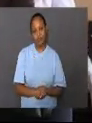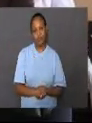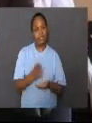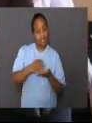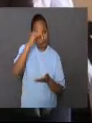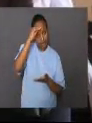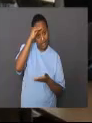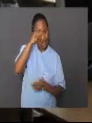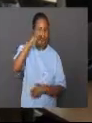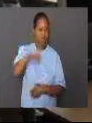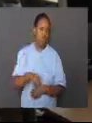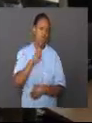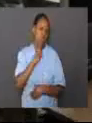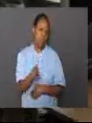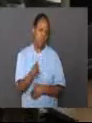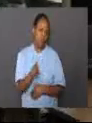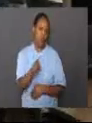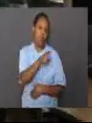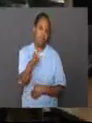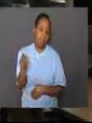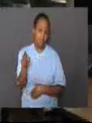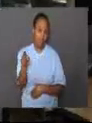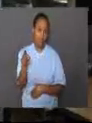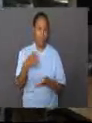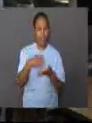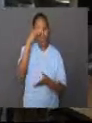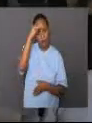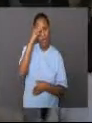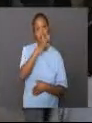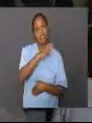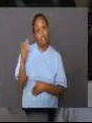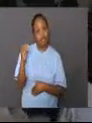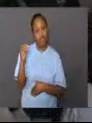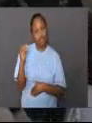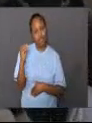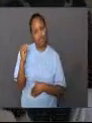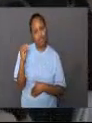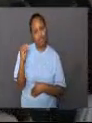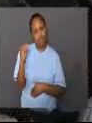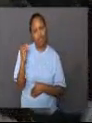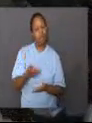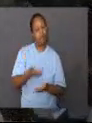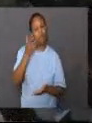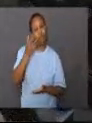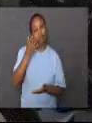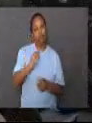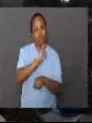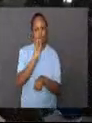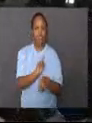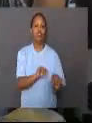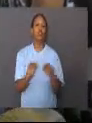Education is necessary for you to become a knowledgeable and wise